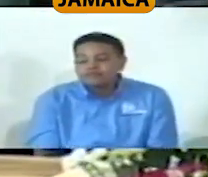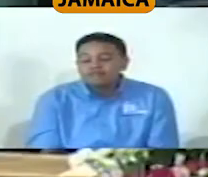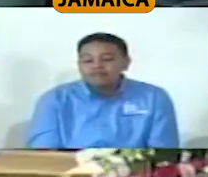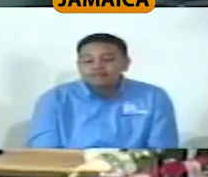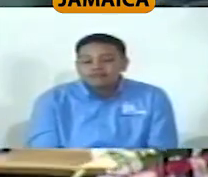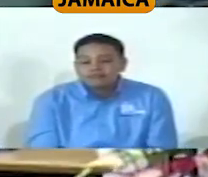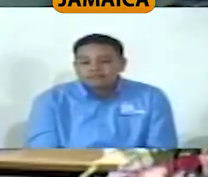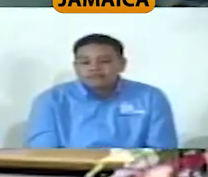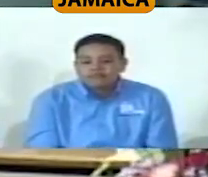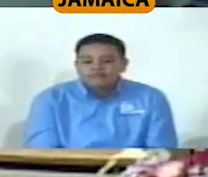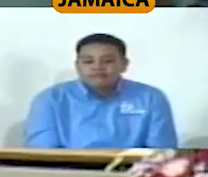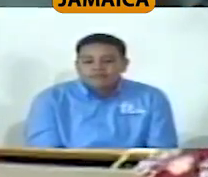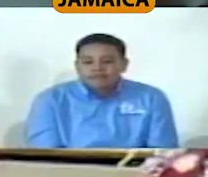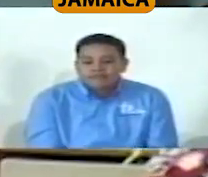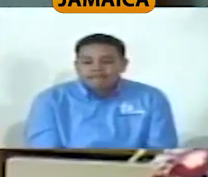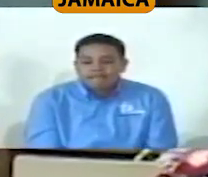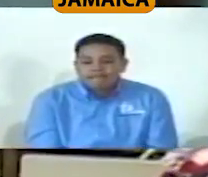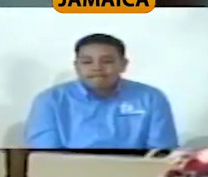But